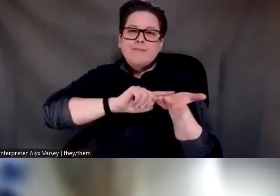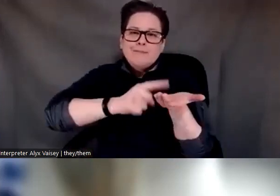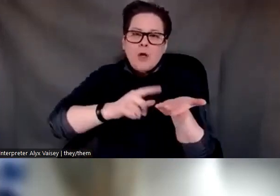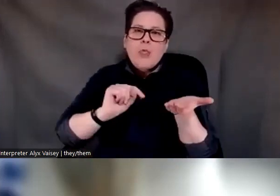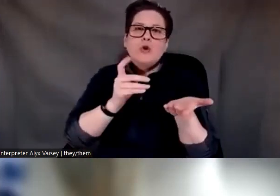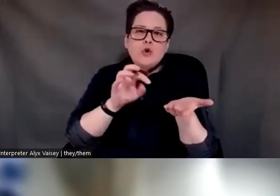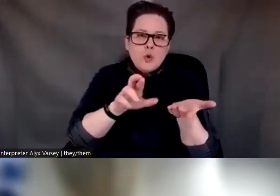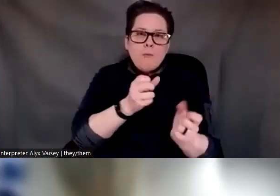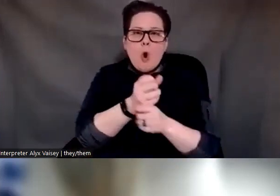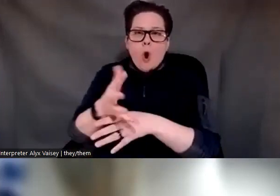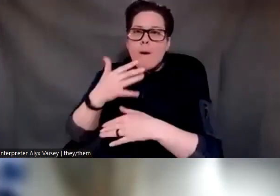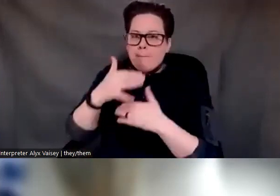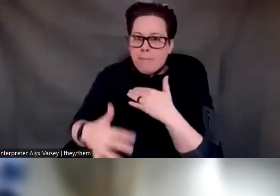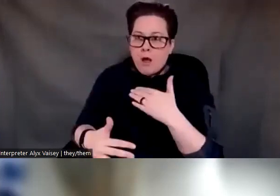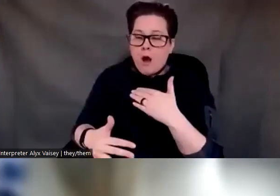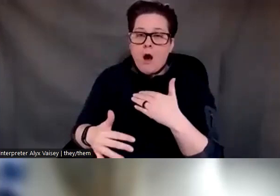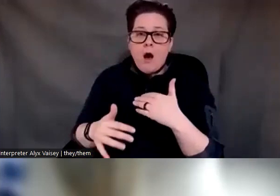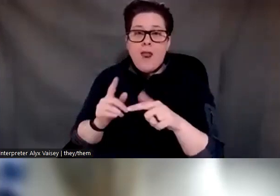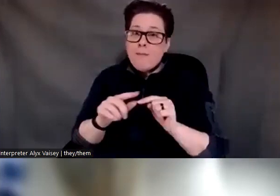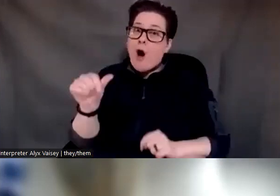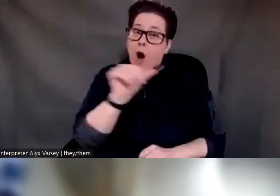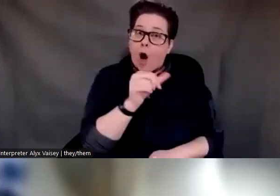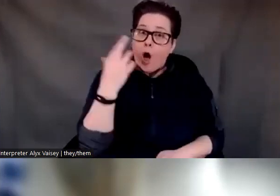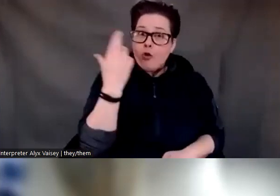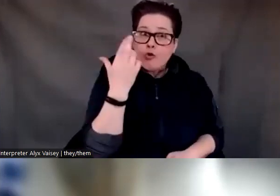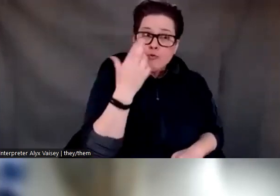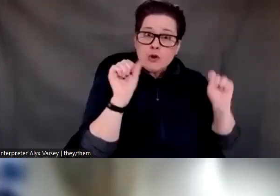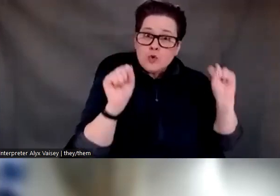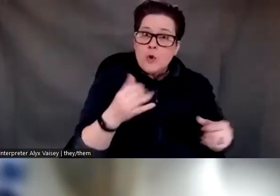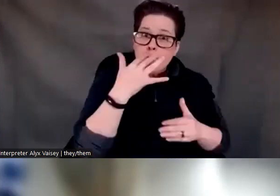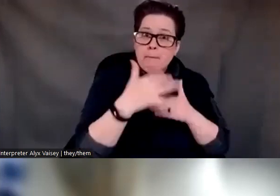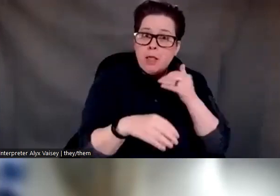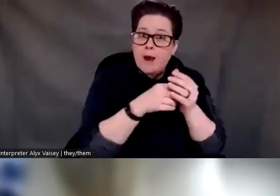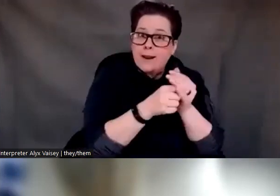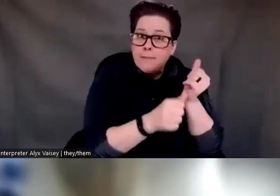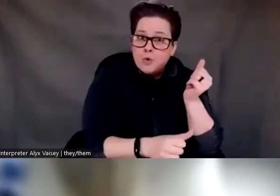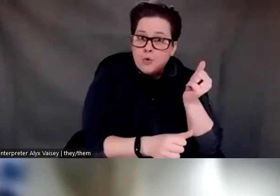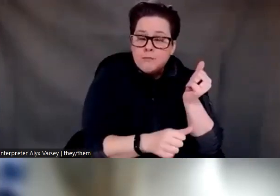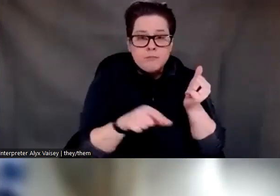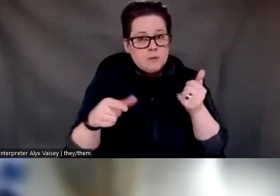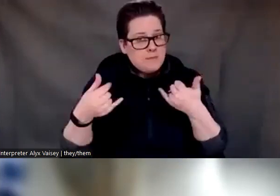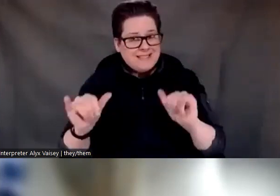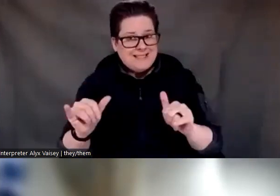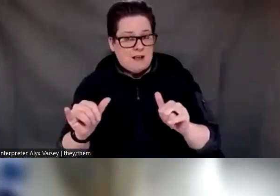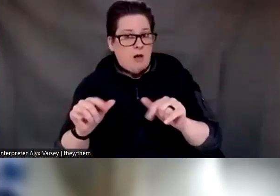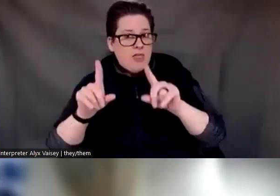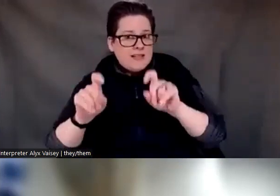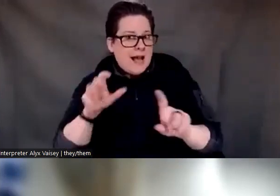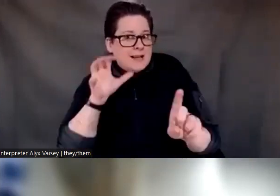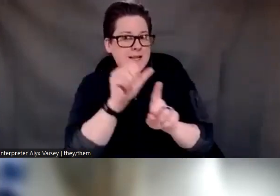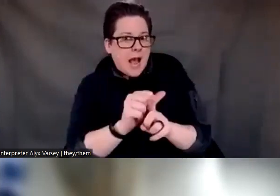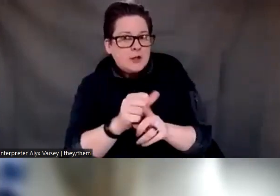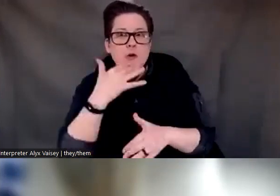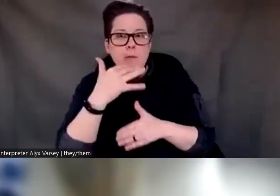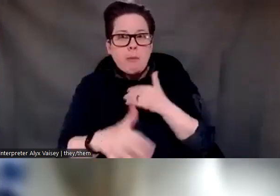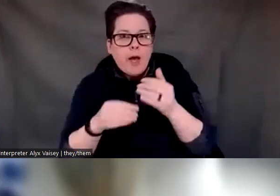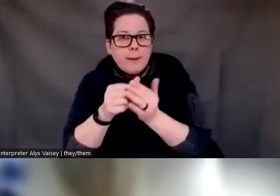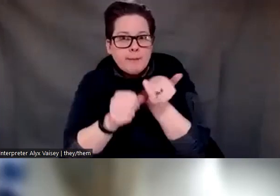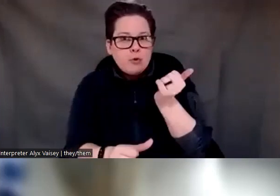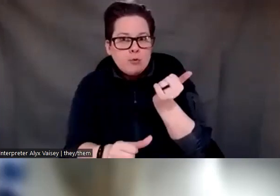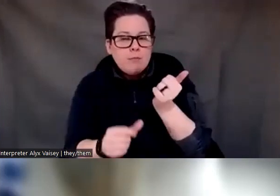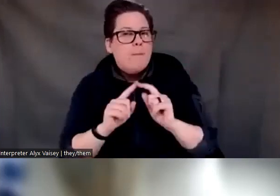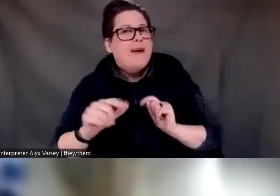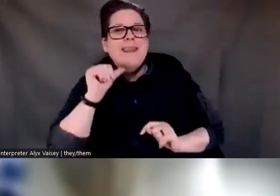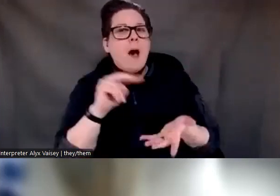But if you have another reason to have blood in the stool, you'll still have a positive FIT test, but you won't have colon